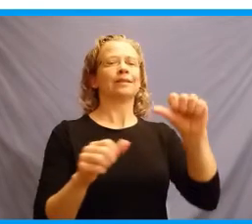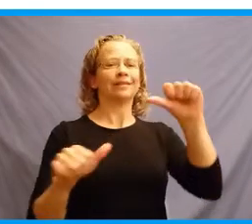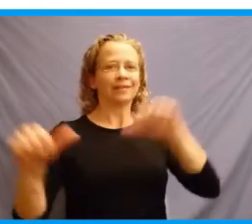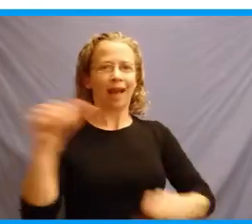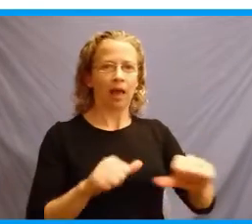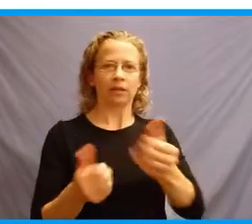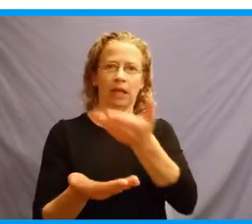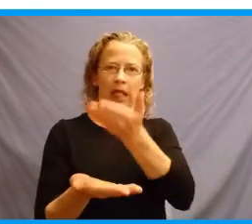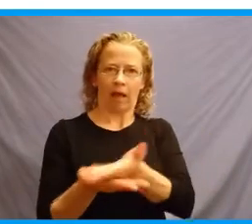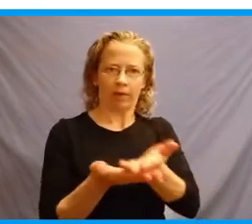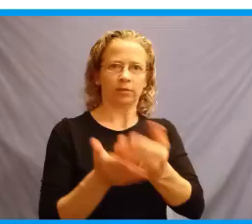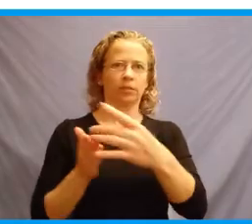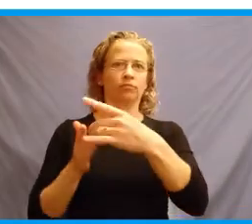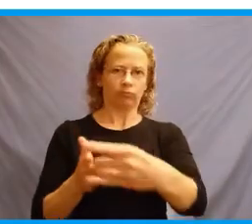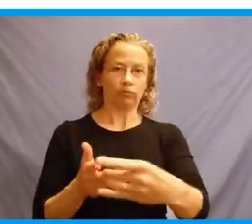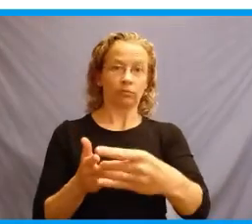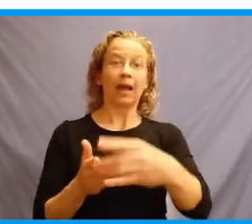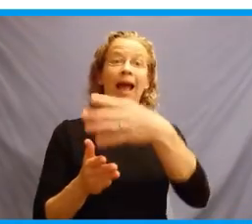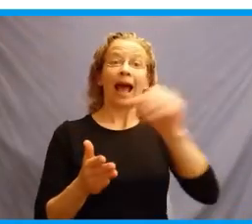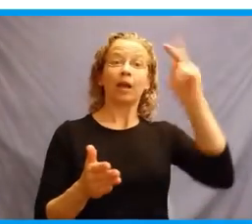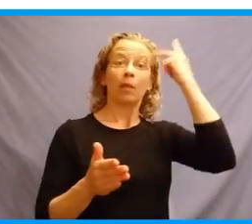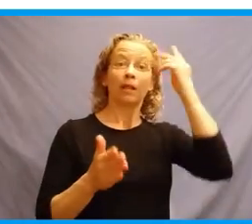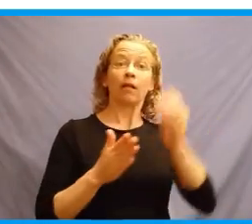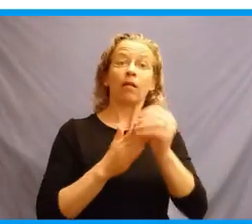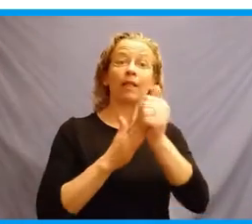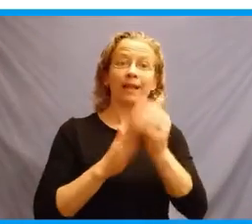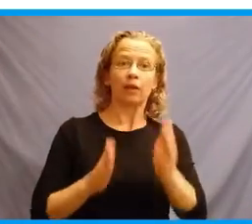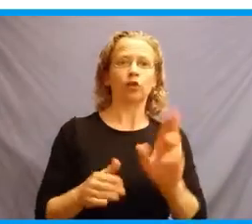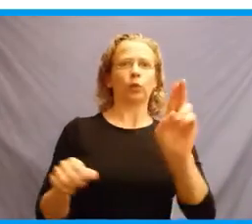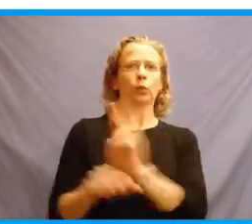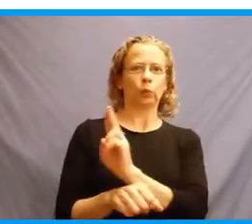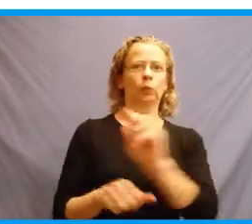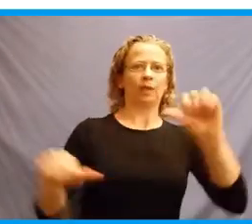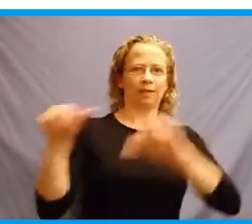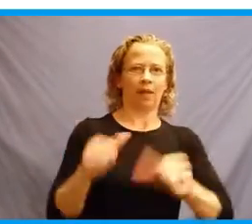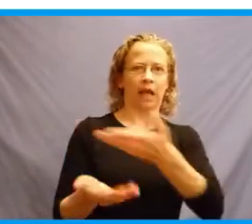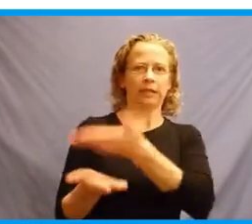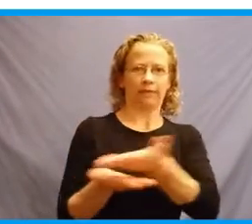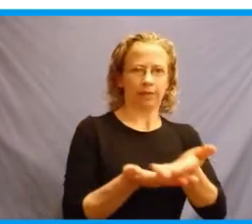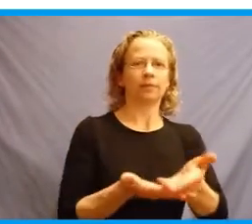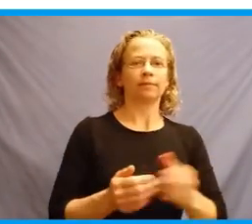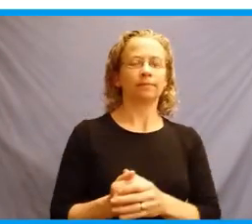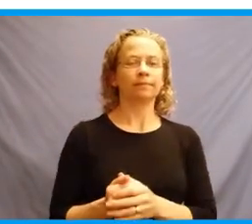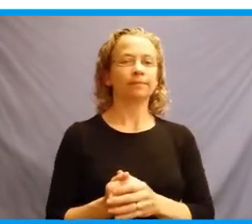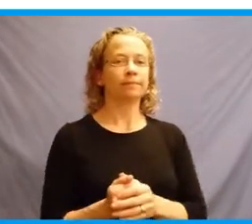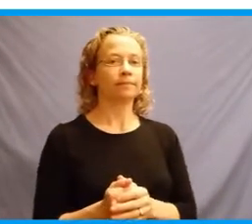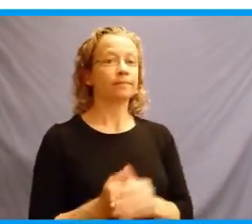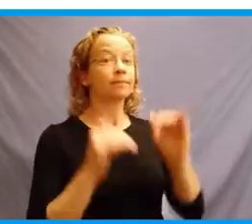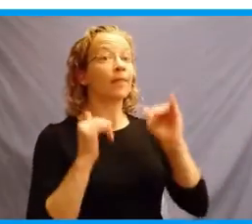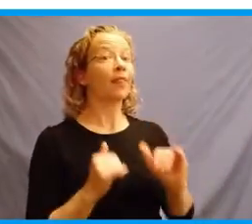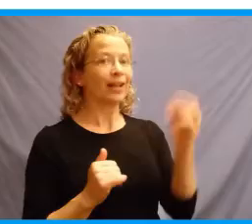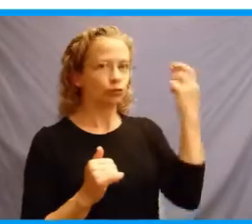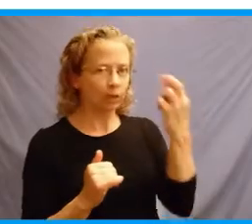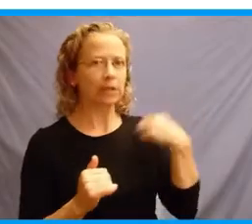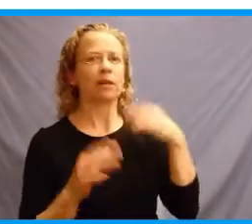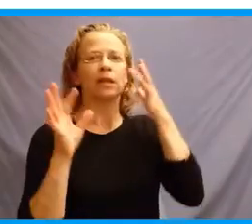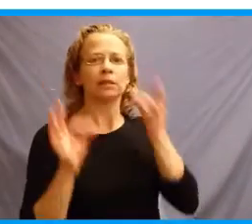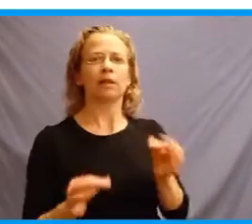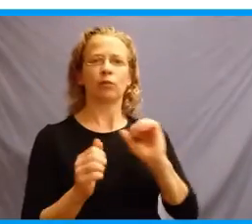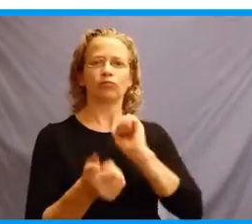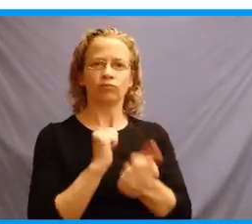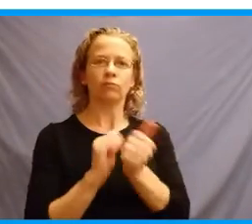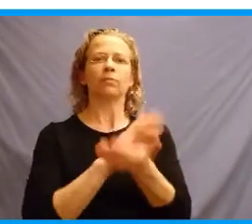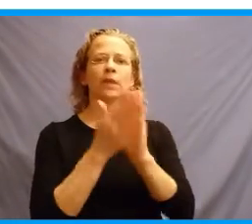making, and our political leaders reflect that science and evidence. It is exactly for these reasons that I decided to run for the Executive Council here